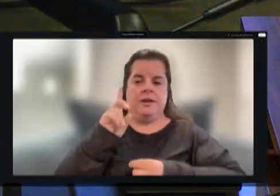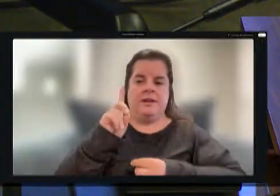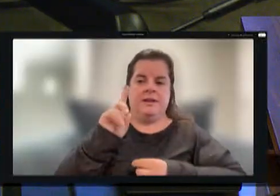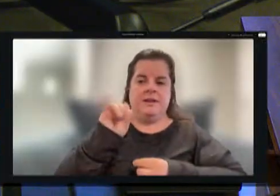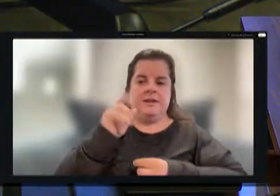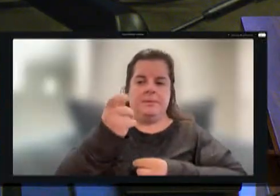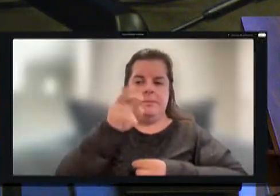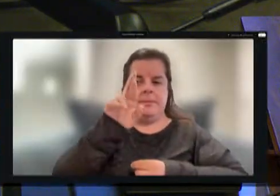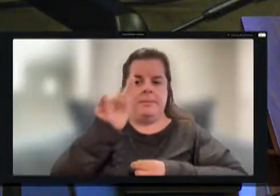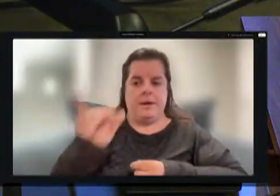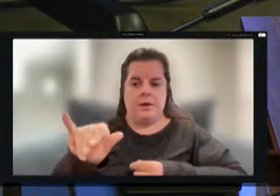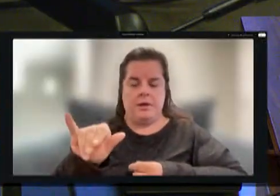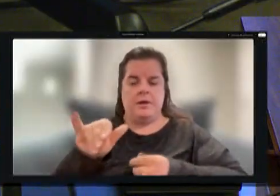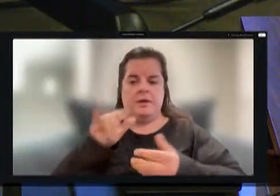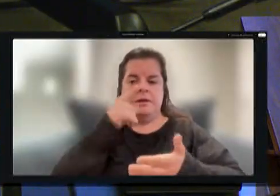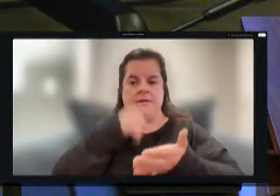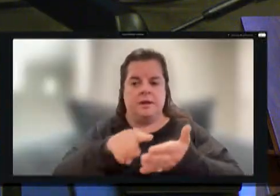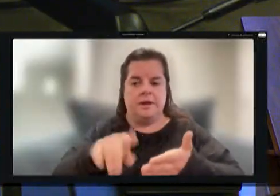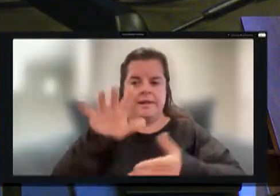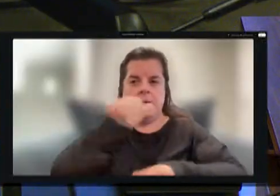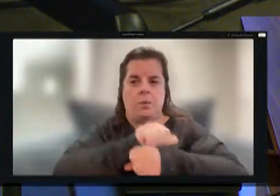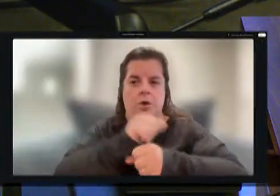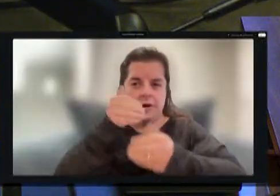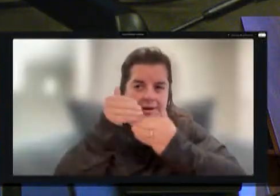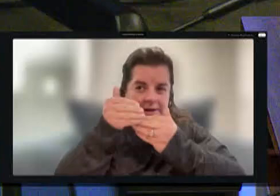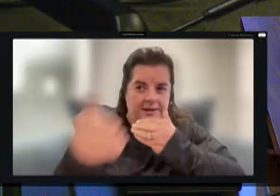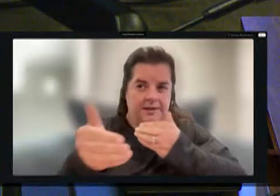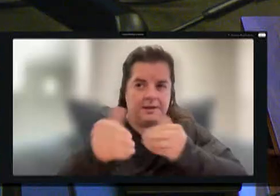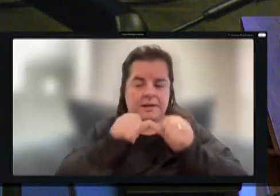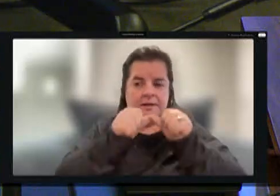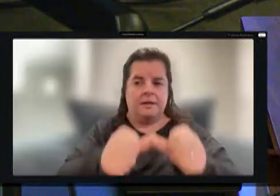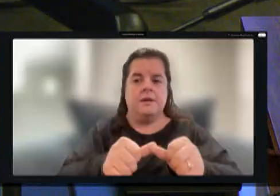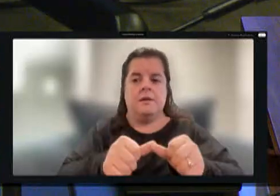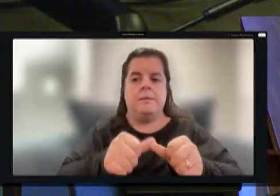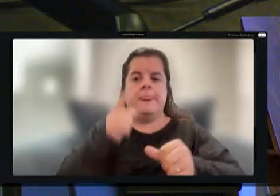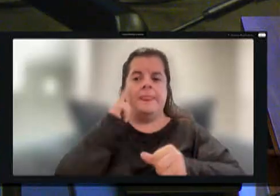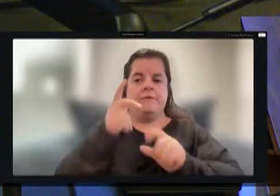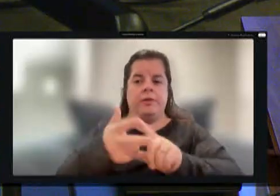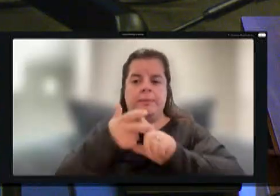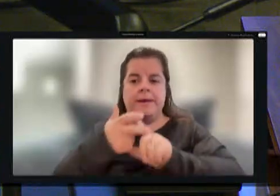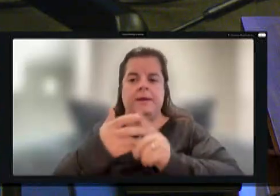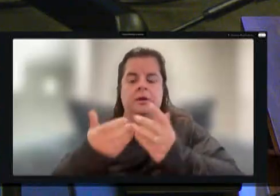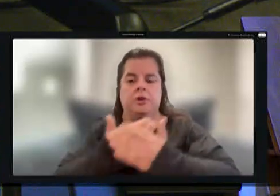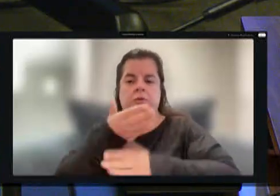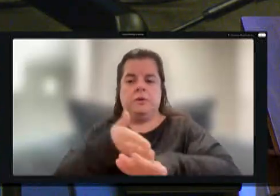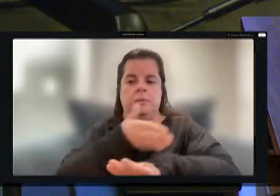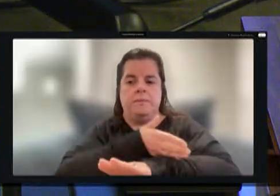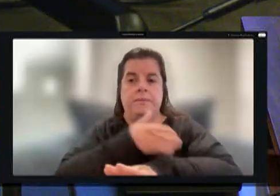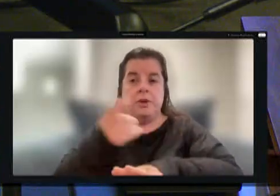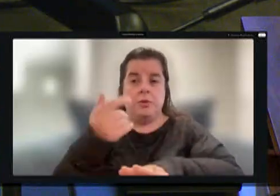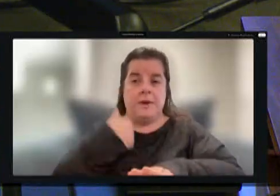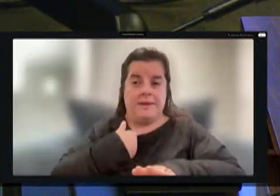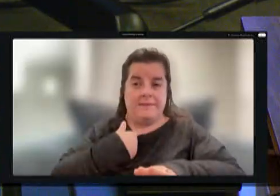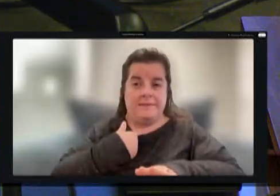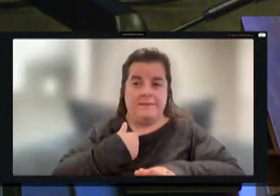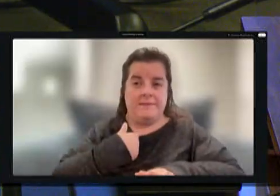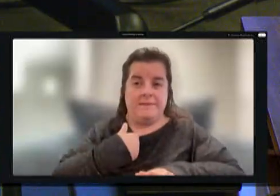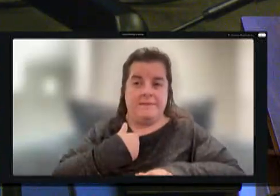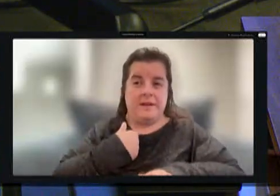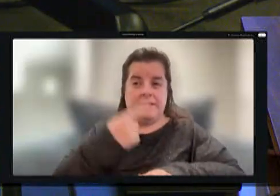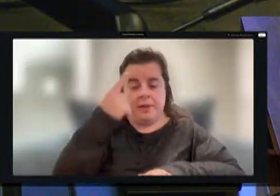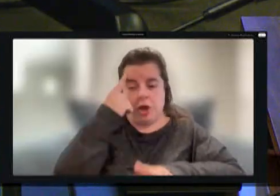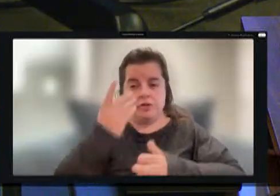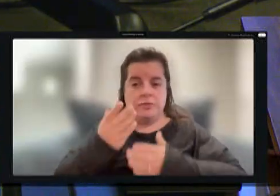has to continue on. As it relates to the procurement modernization, do you have thoughts,